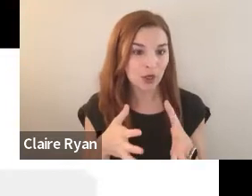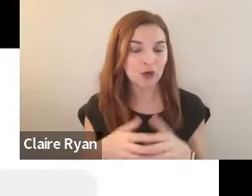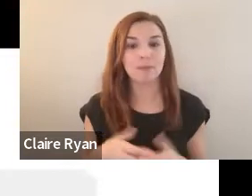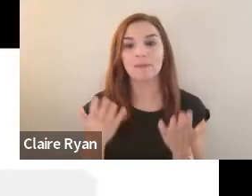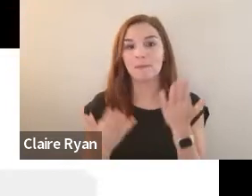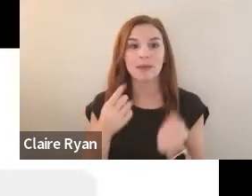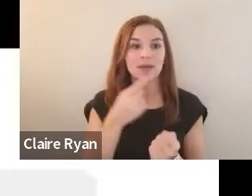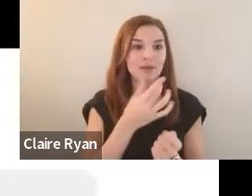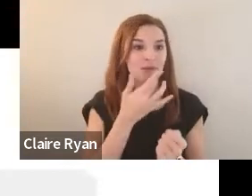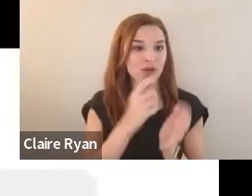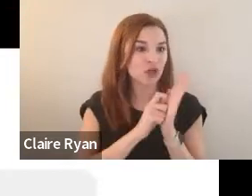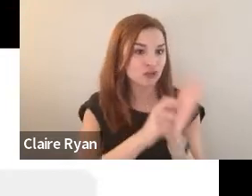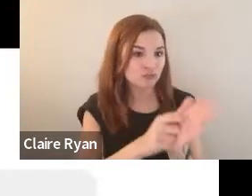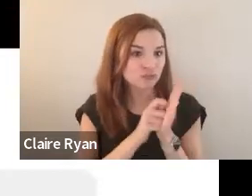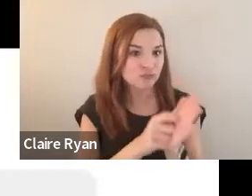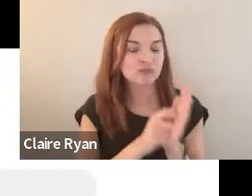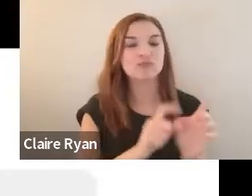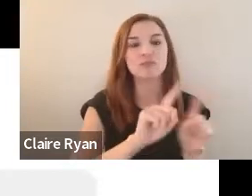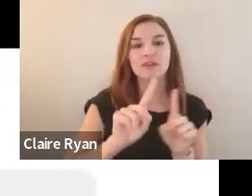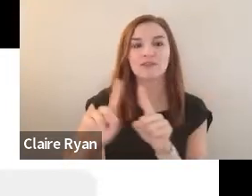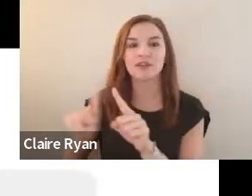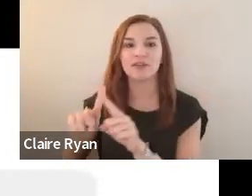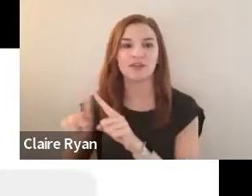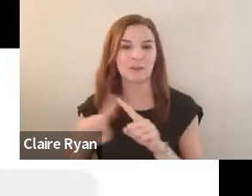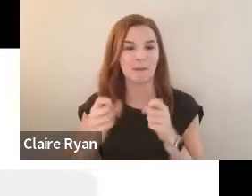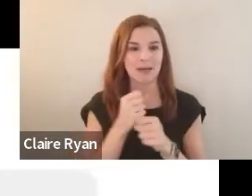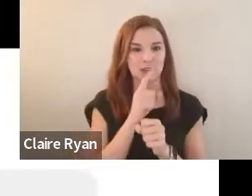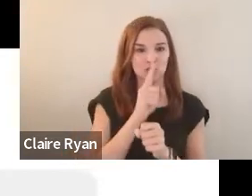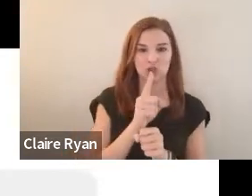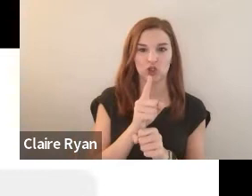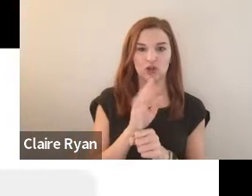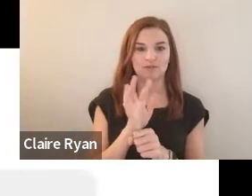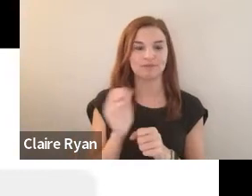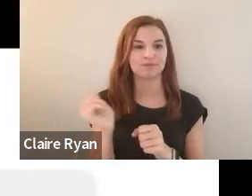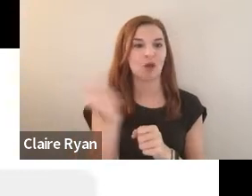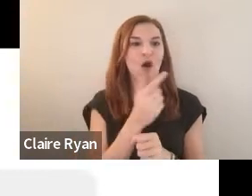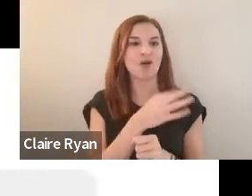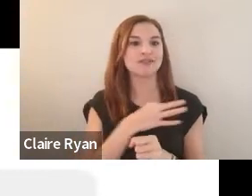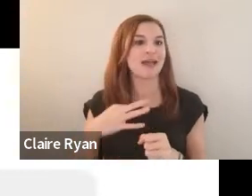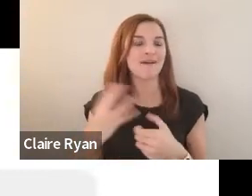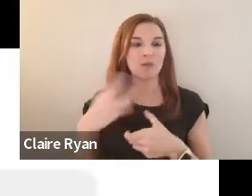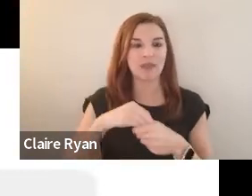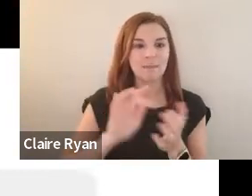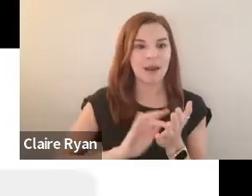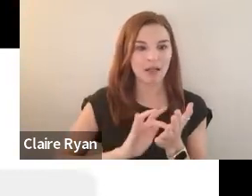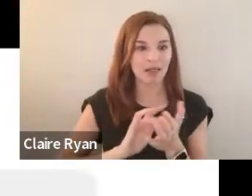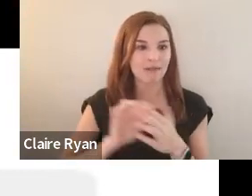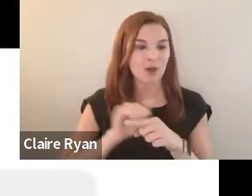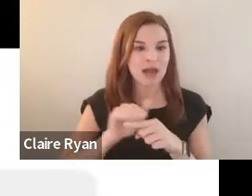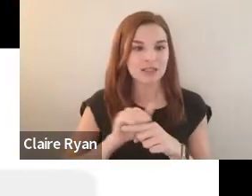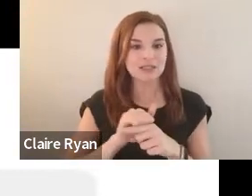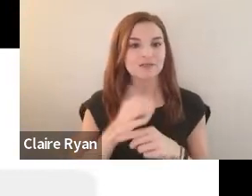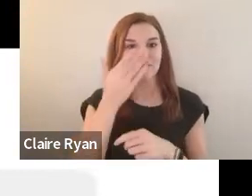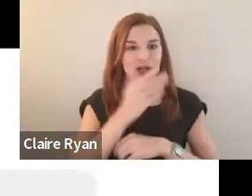what their preference is, also in terms of communication. Maybe they prefer to have an interpreter, maybe they want to write notes back and forth. Everyone